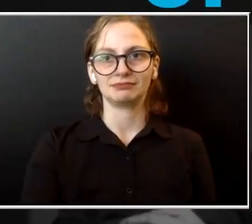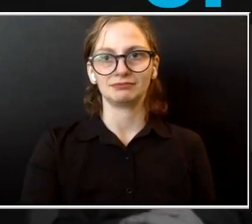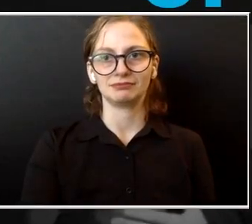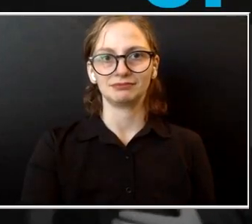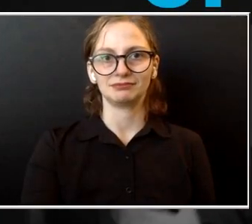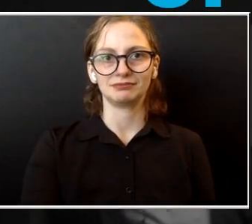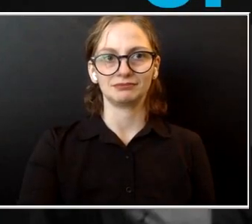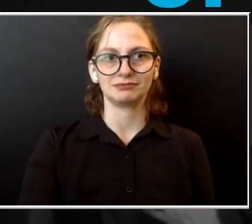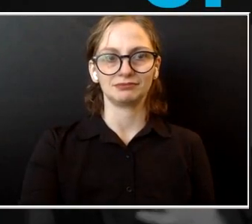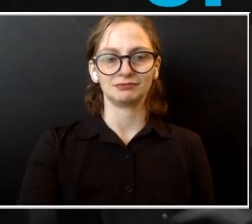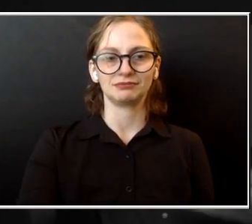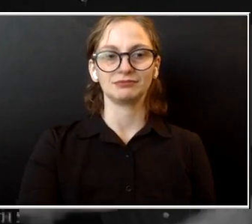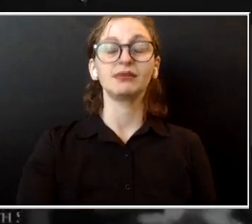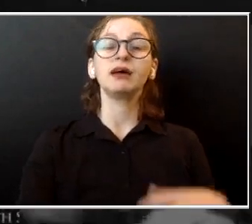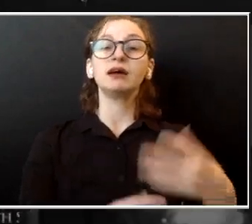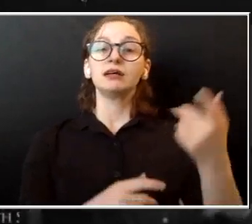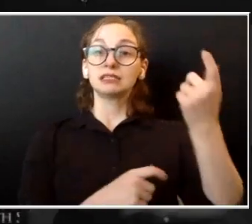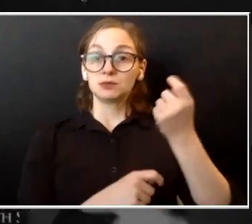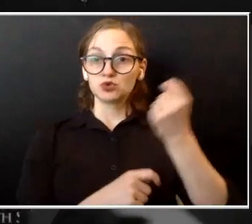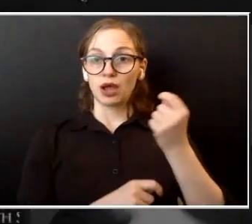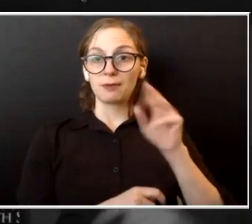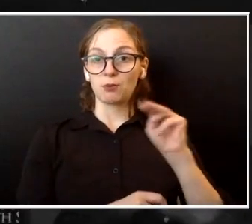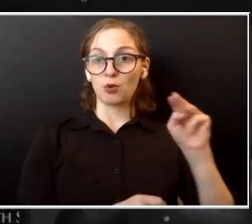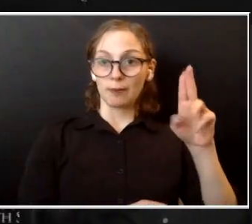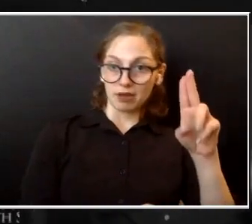Subscribe to our morning medical update and open